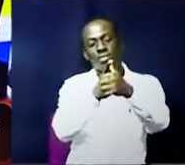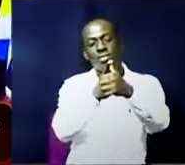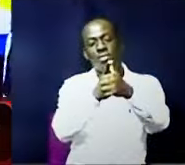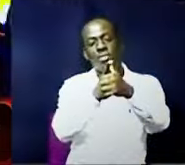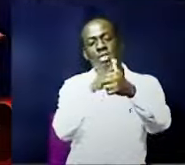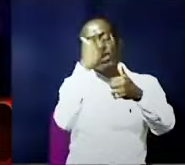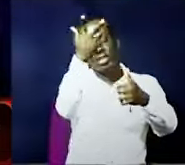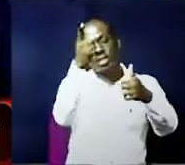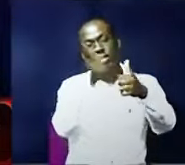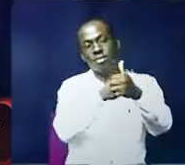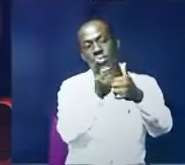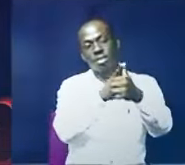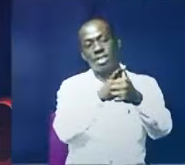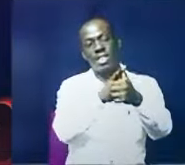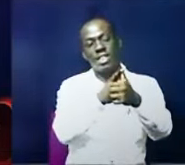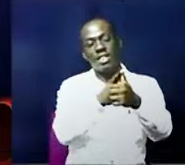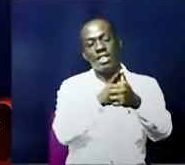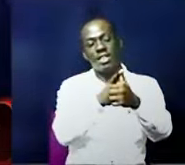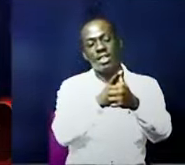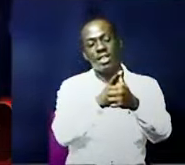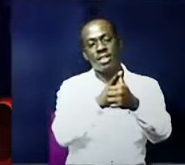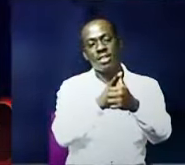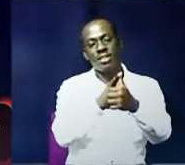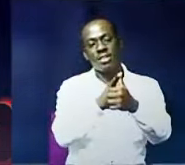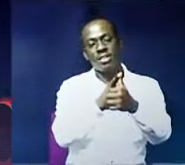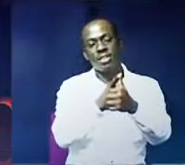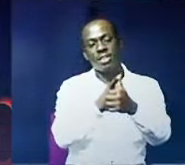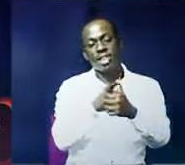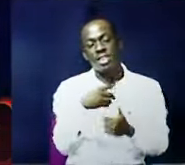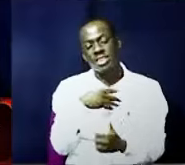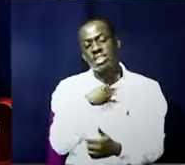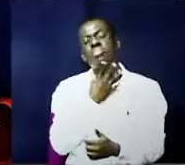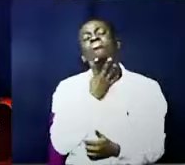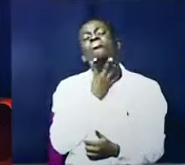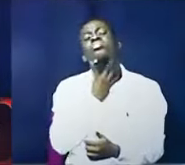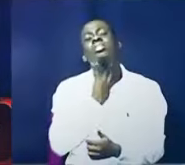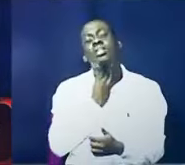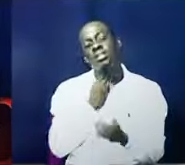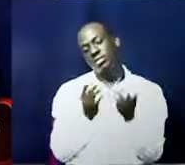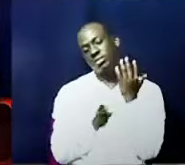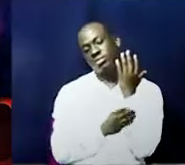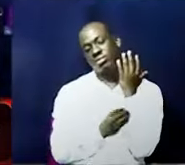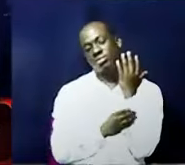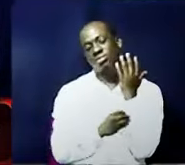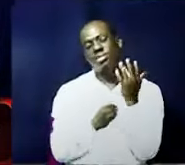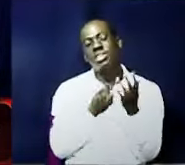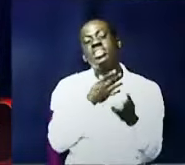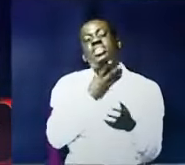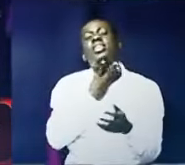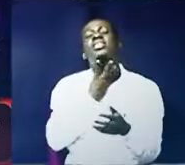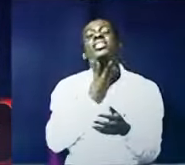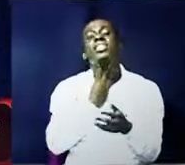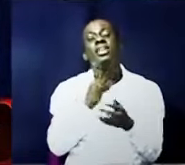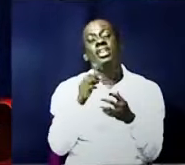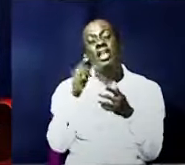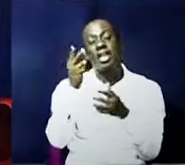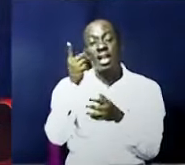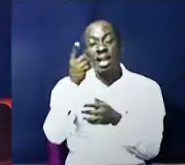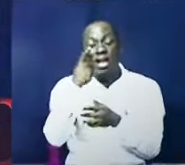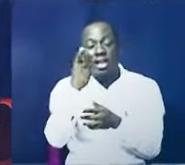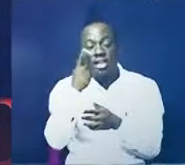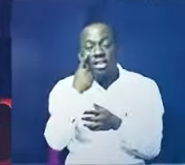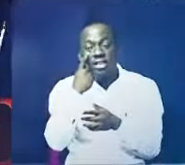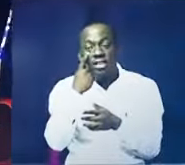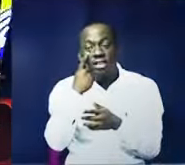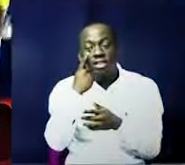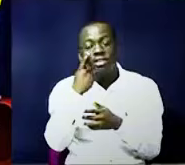are akono. And the pride of life. And it assets them wahu wahu. So this one is better. Into way a yesin bako. So as for all the points,